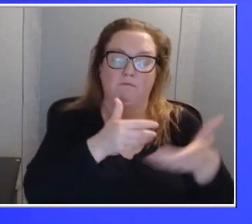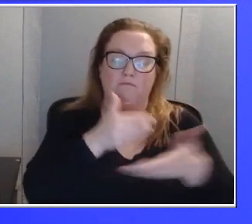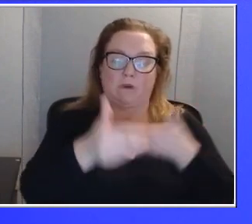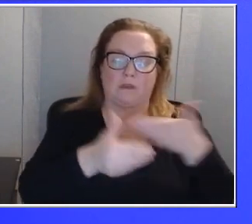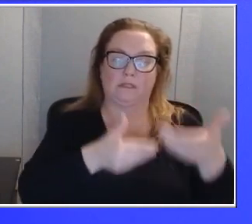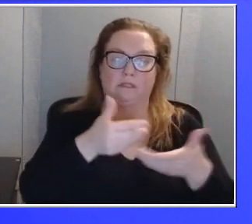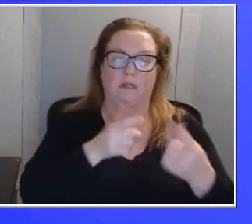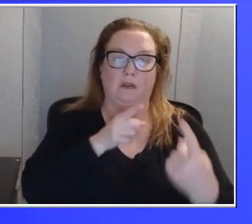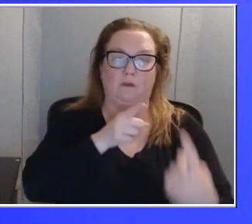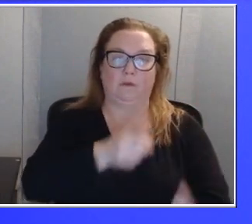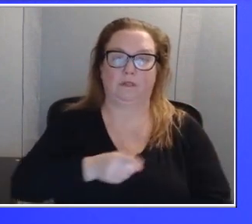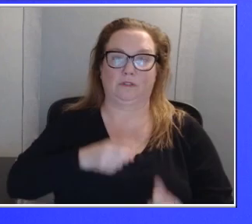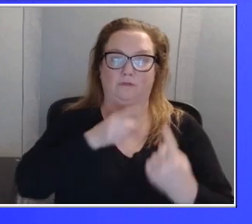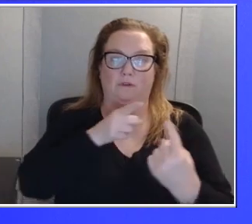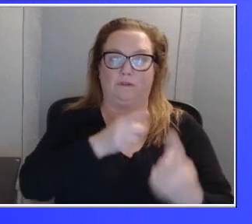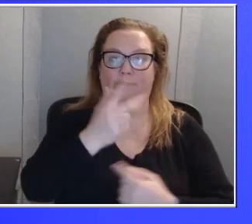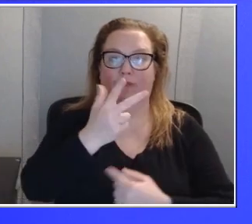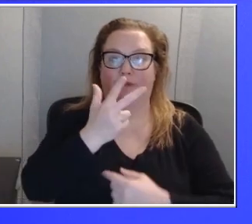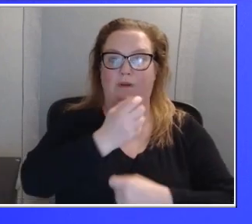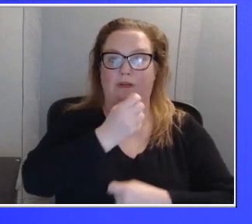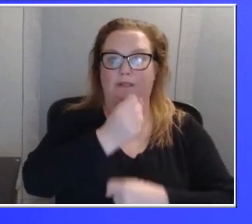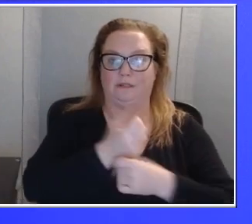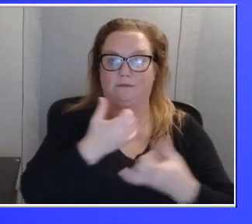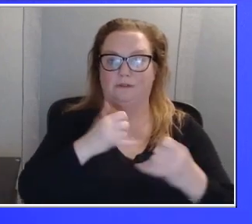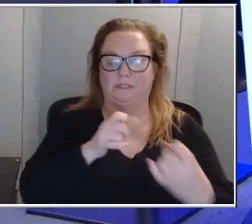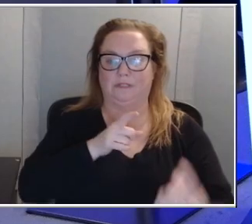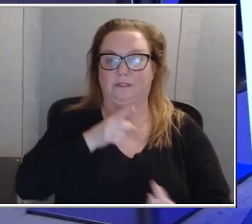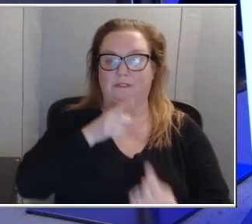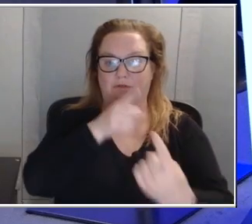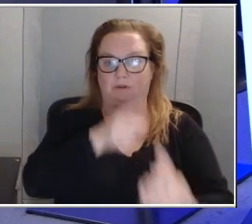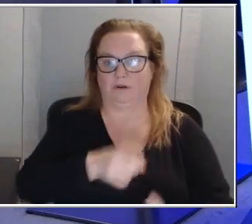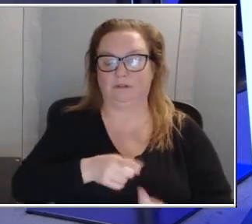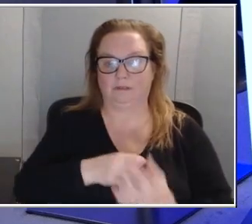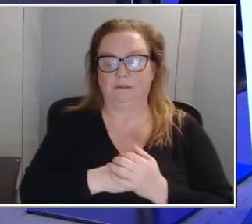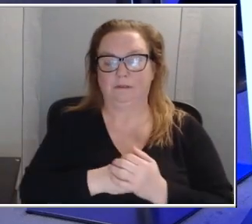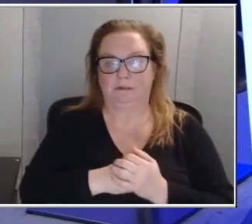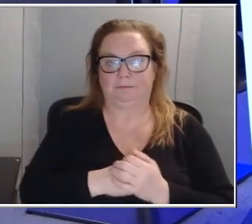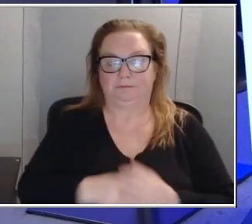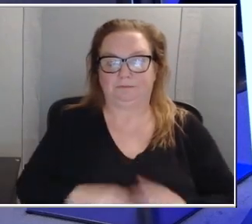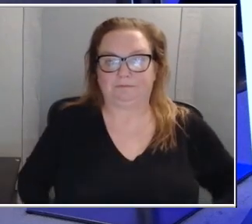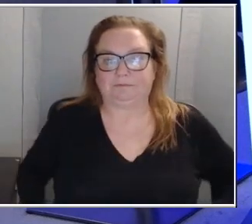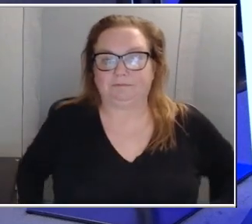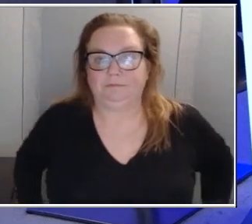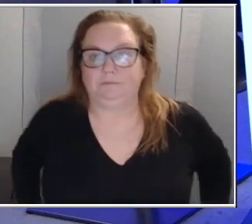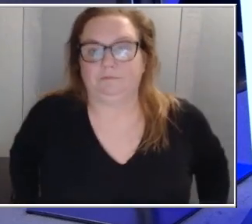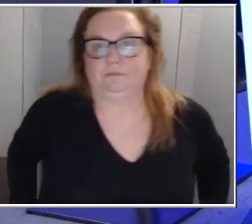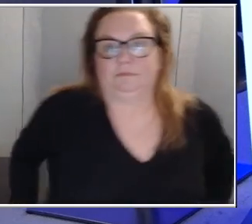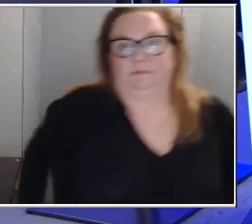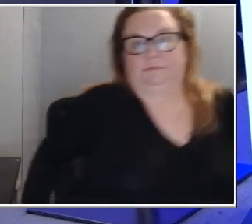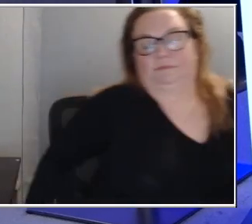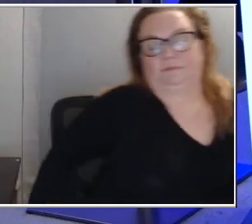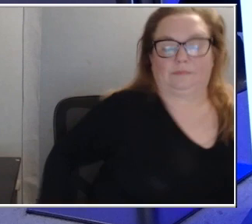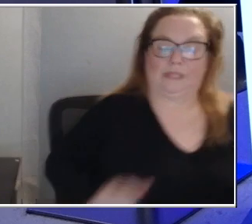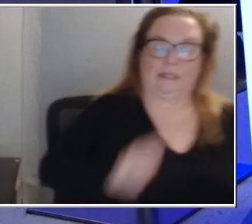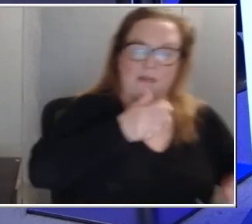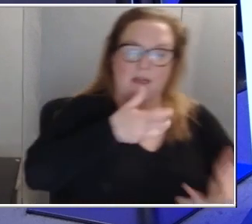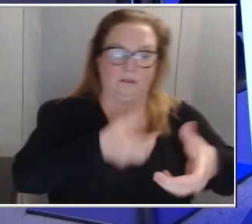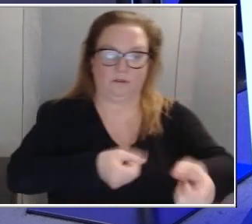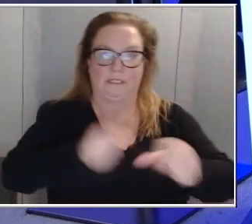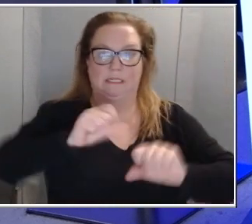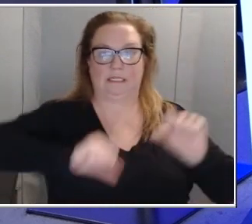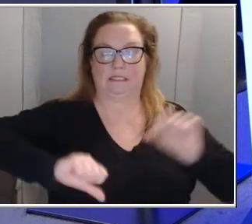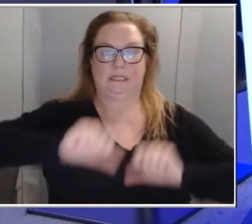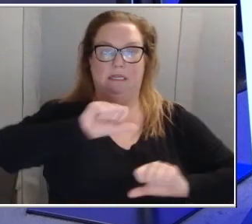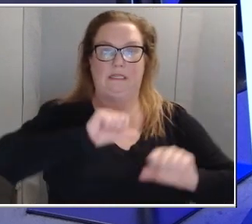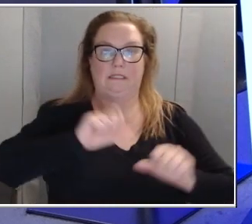struggled with it for 3 years. We still struggle with it. We still do. And I'm with you. I think the distrust of science that came out as a result of